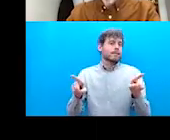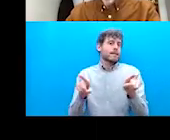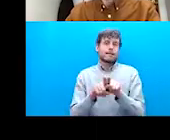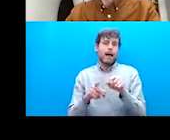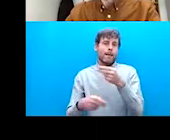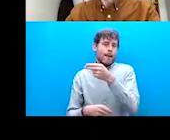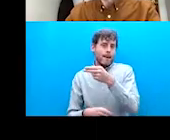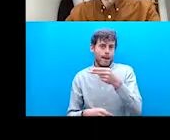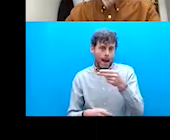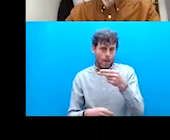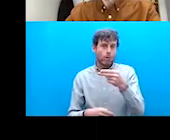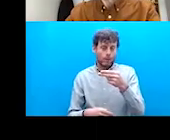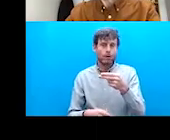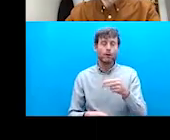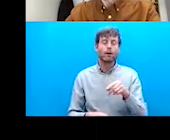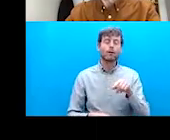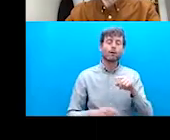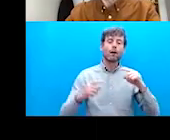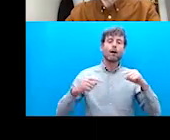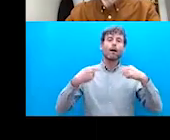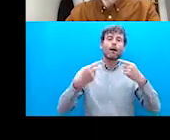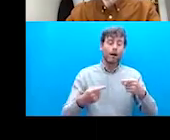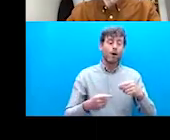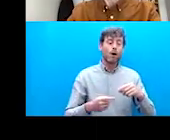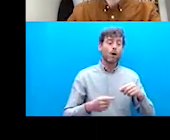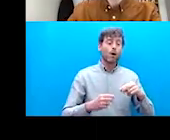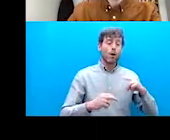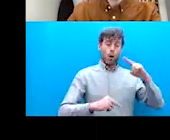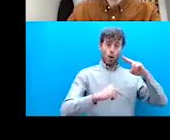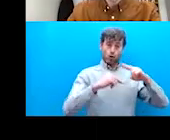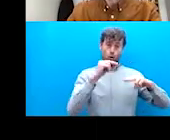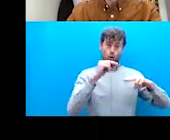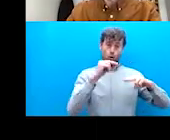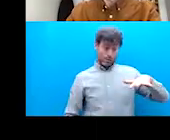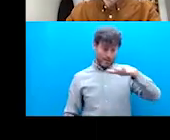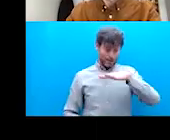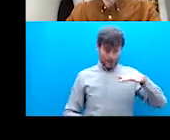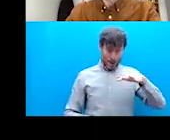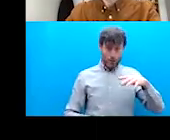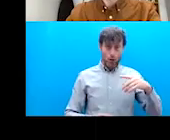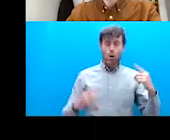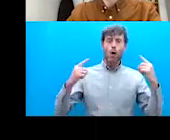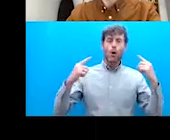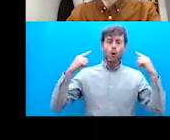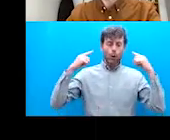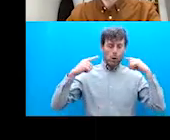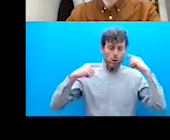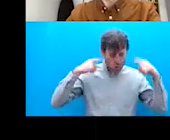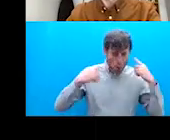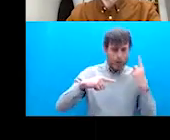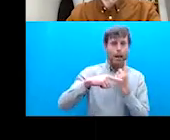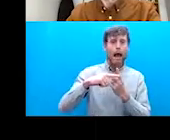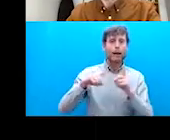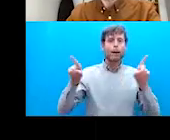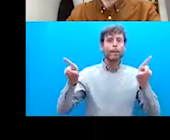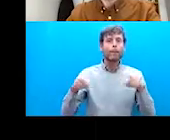sites is played noisy music on the radio. And we had a similar composition contrast